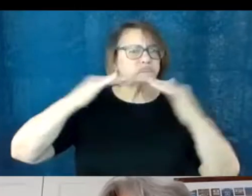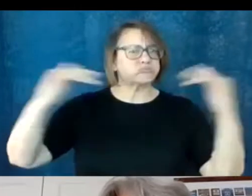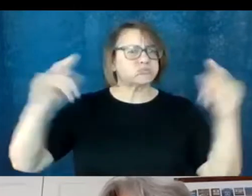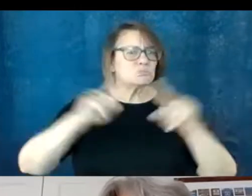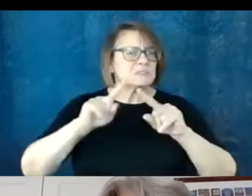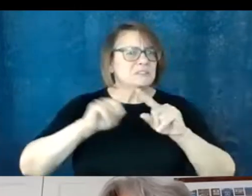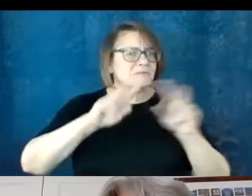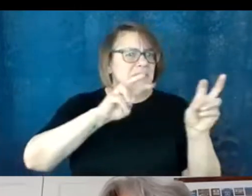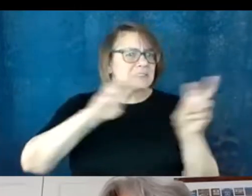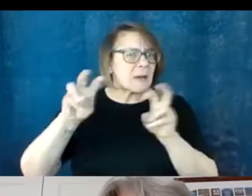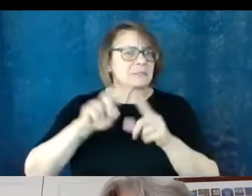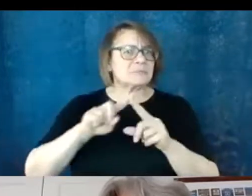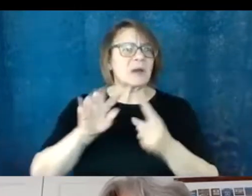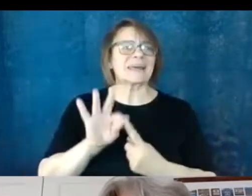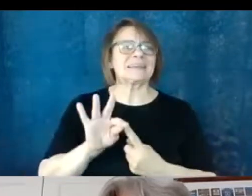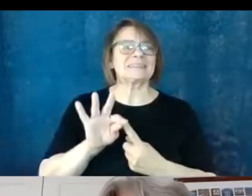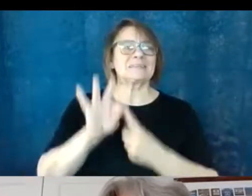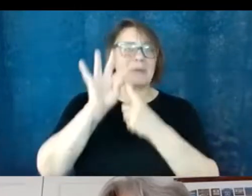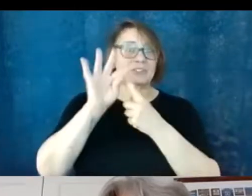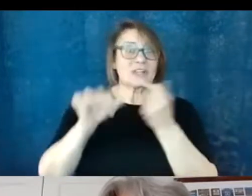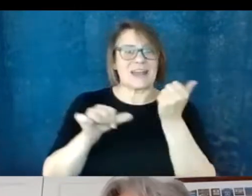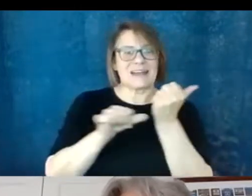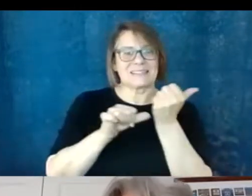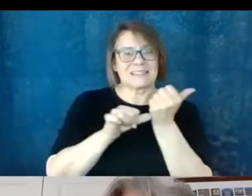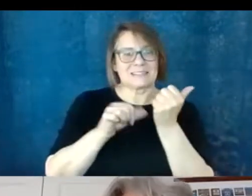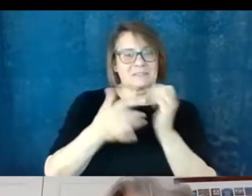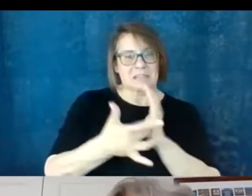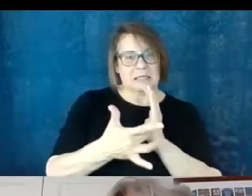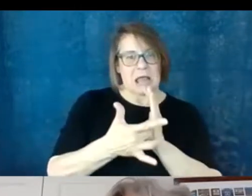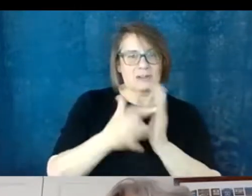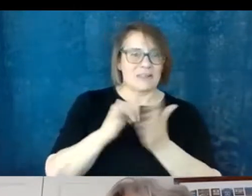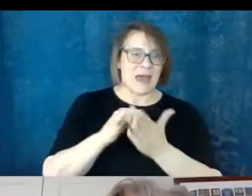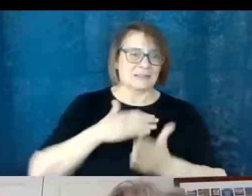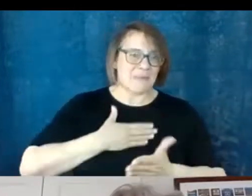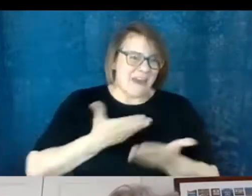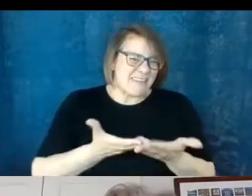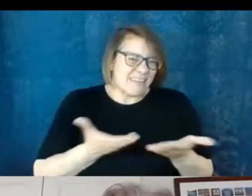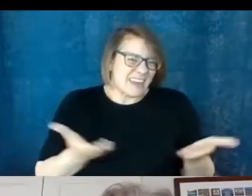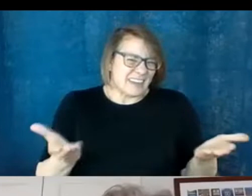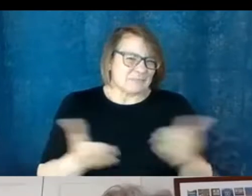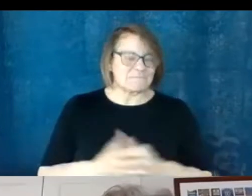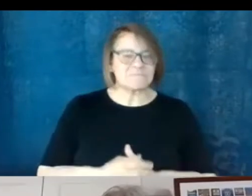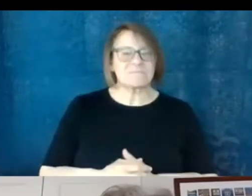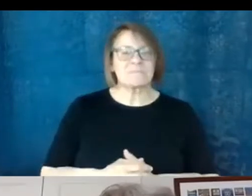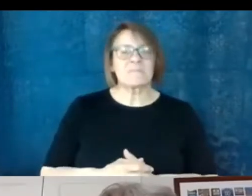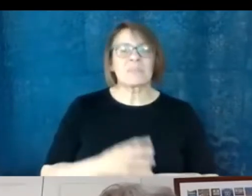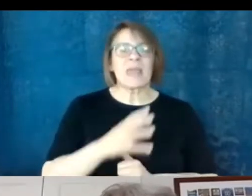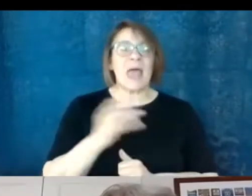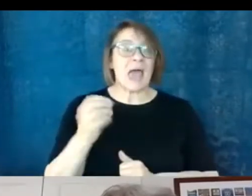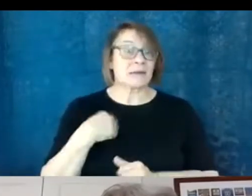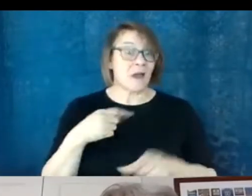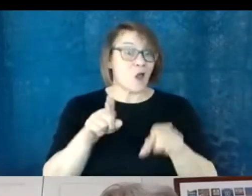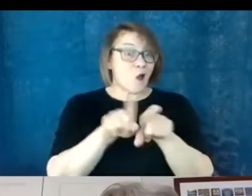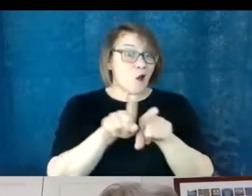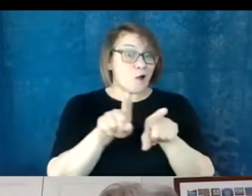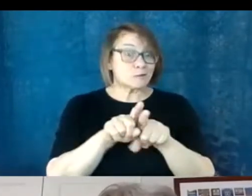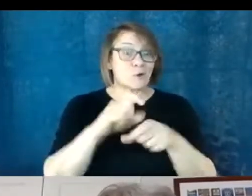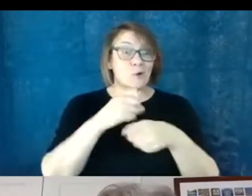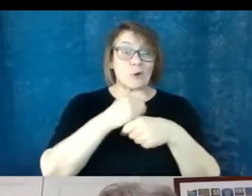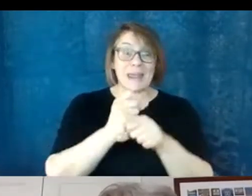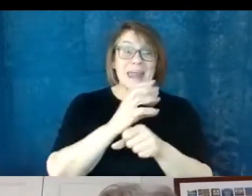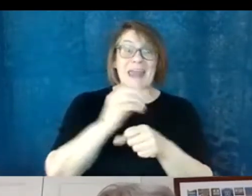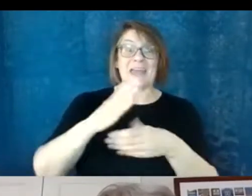topics, but especially assistive technology. That's kind of my jam. And I also create and